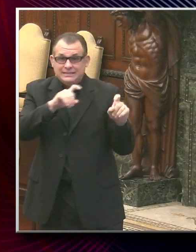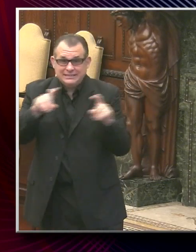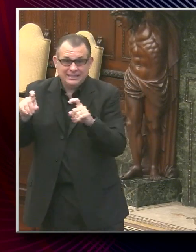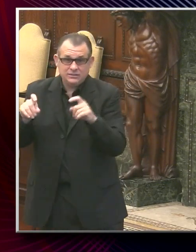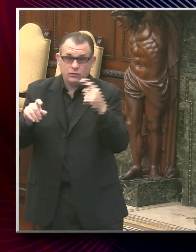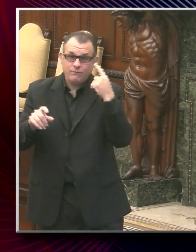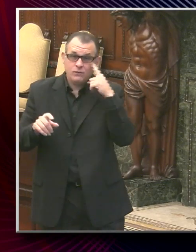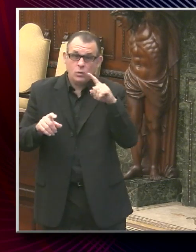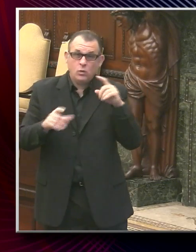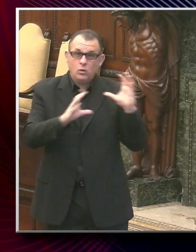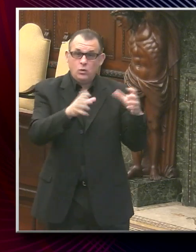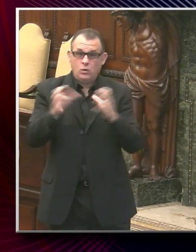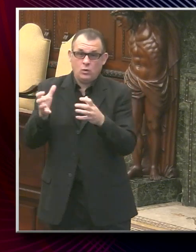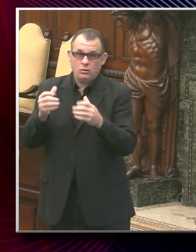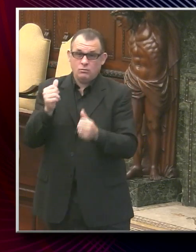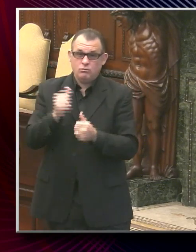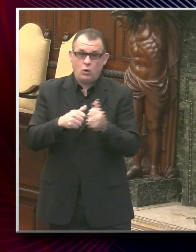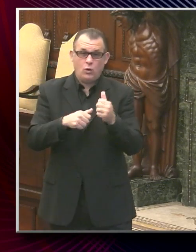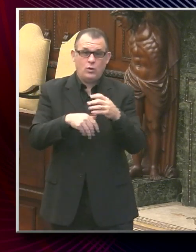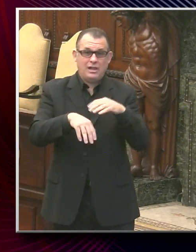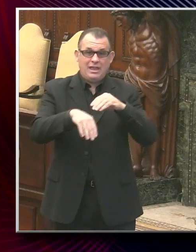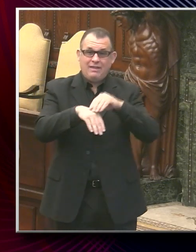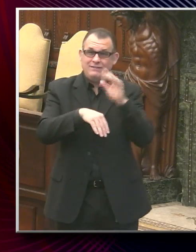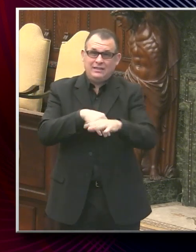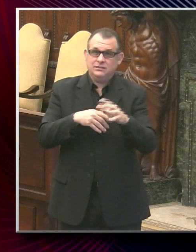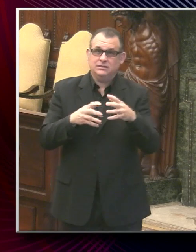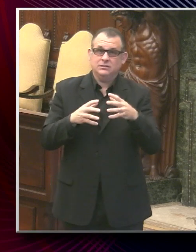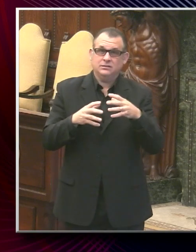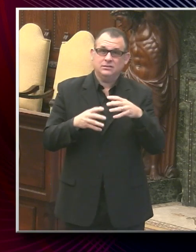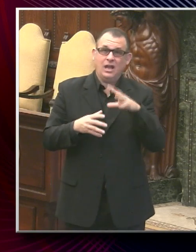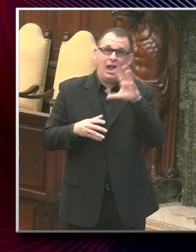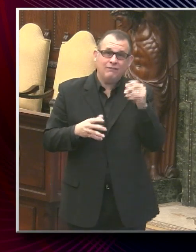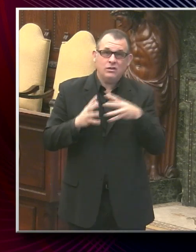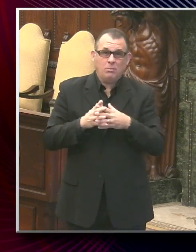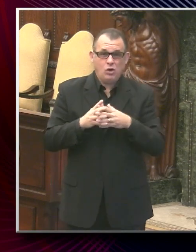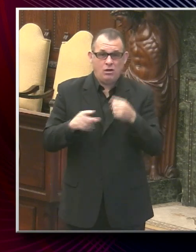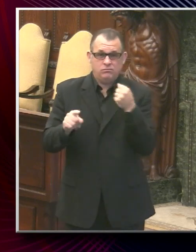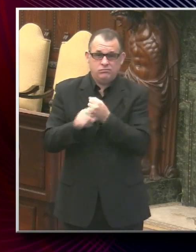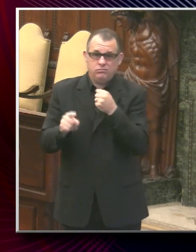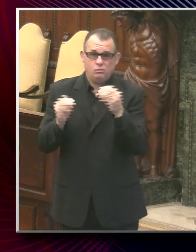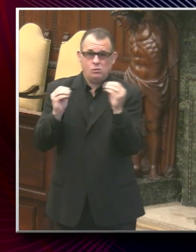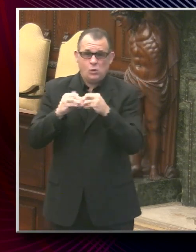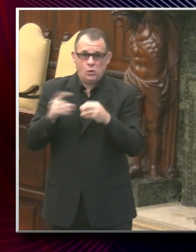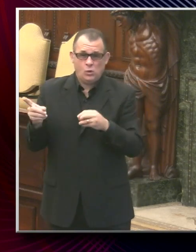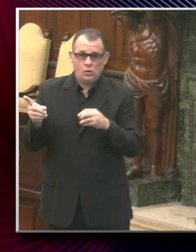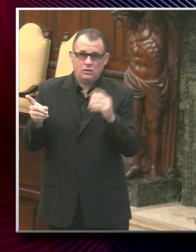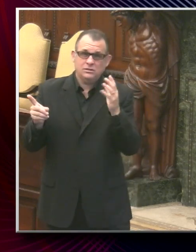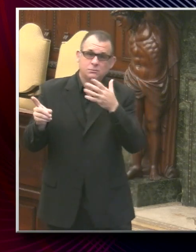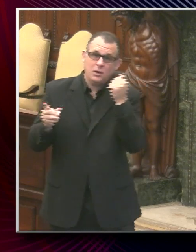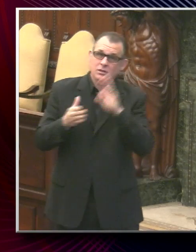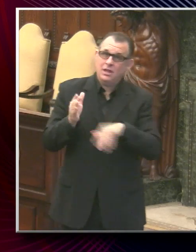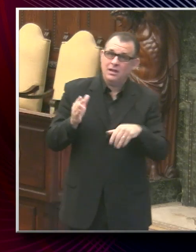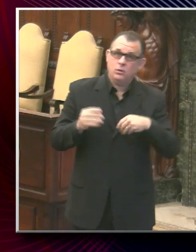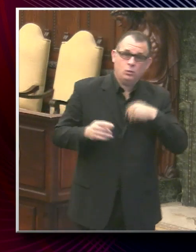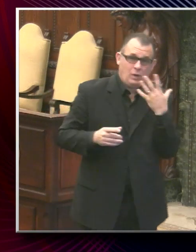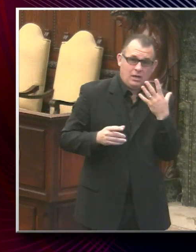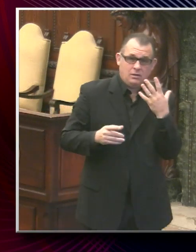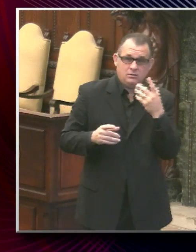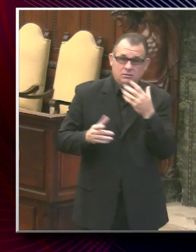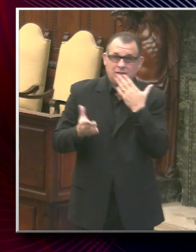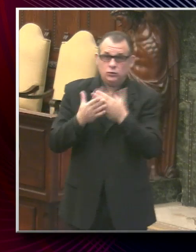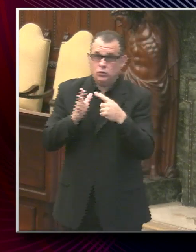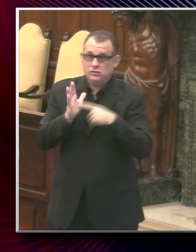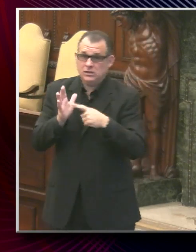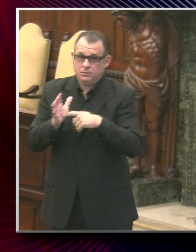affected, African-Americans, looks like it's approximately as good or better than is of whites. That's a good sign. If you want more information about